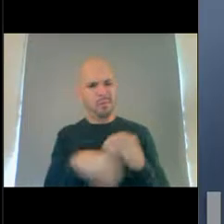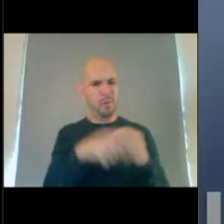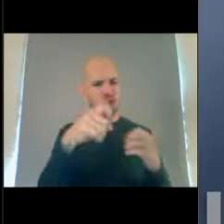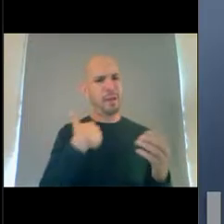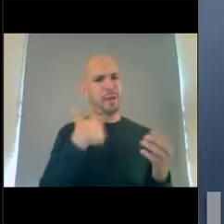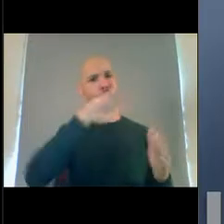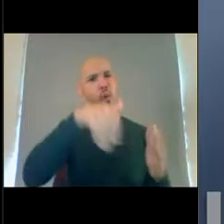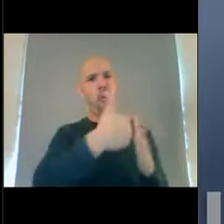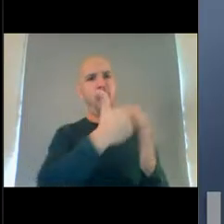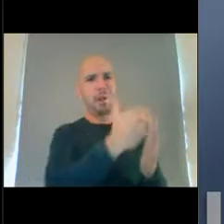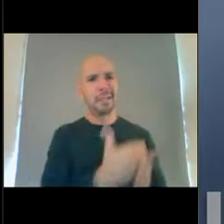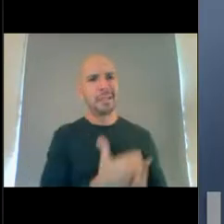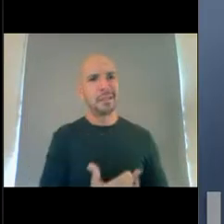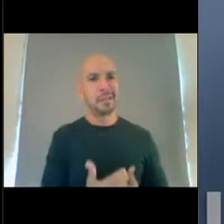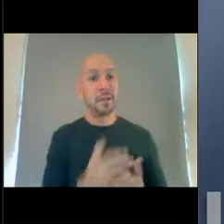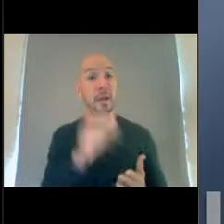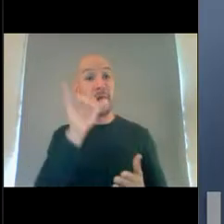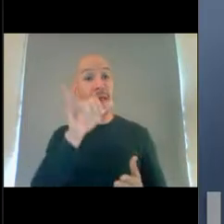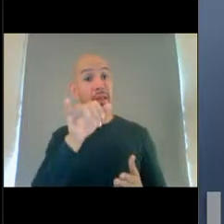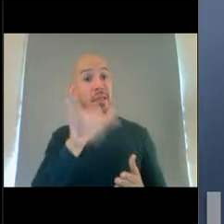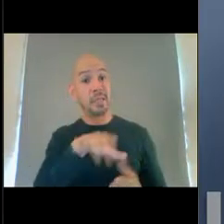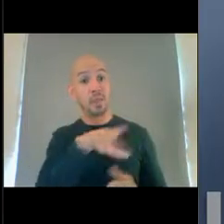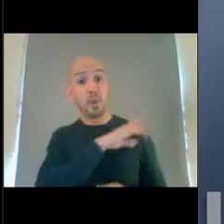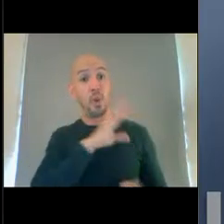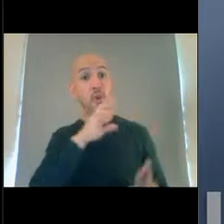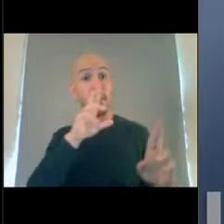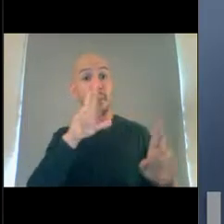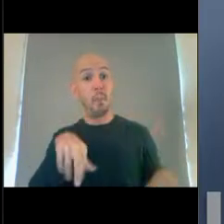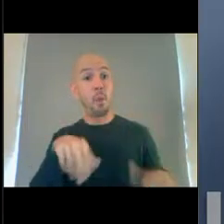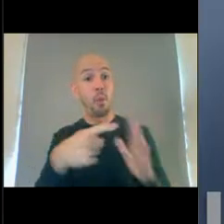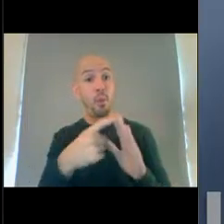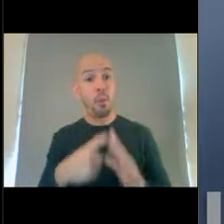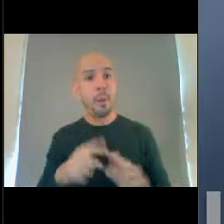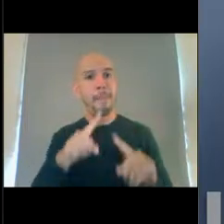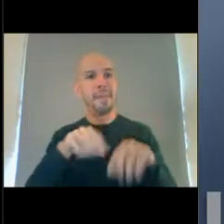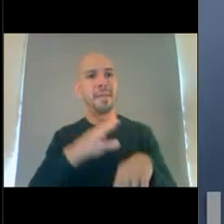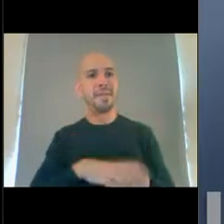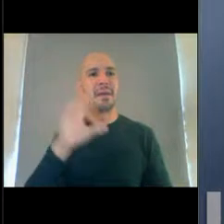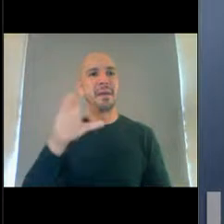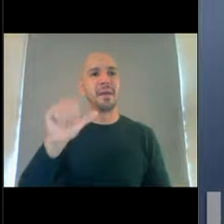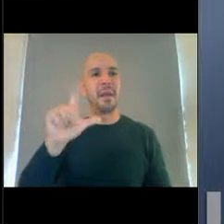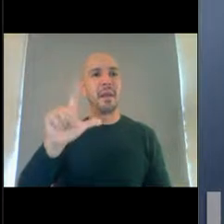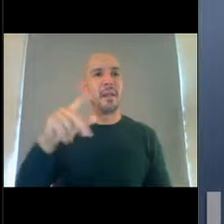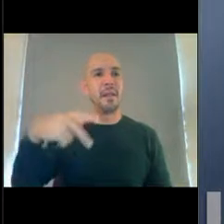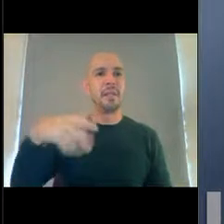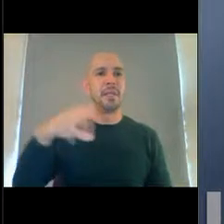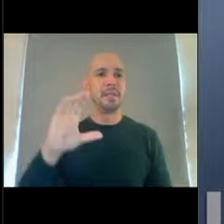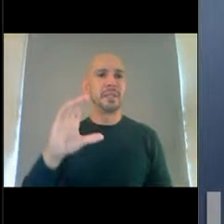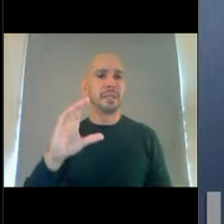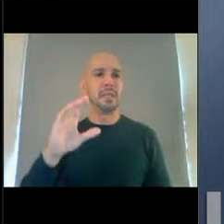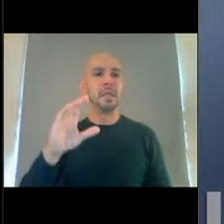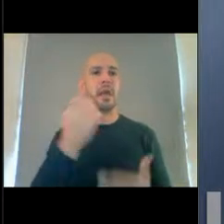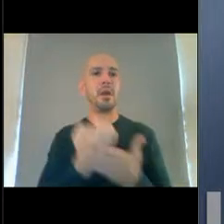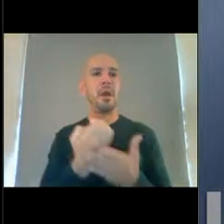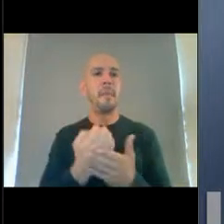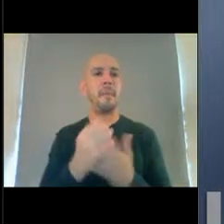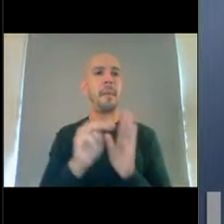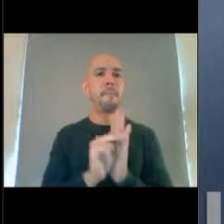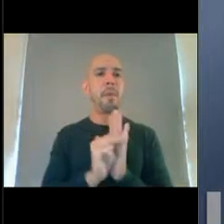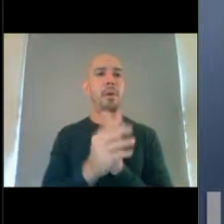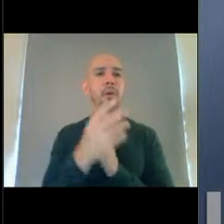well those reporting requirements are based on the calp bc economic model and